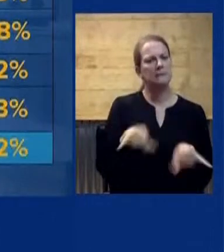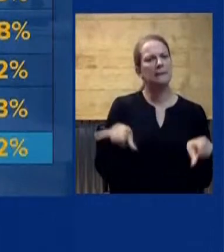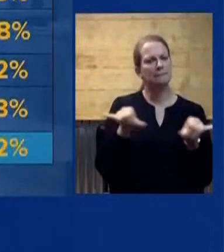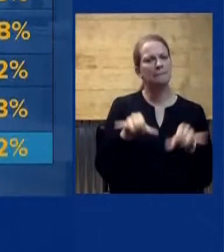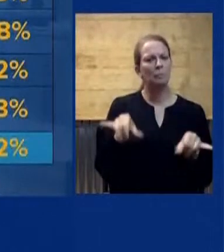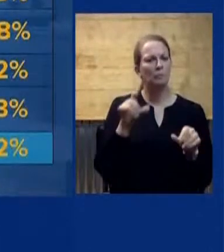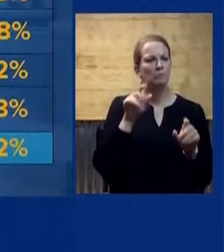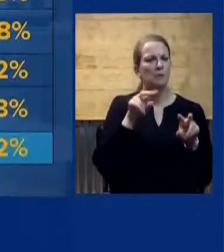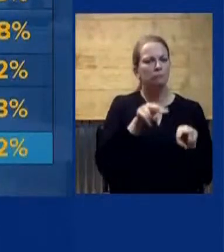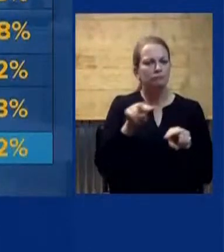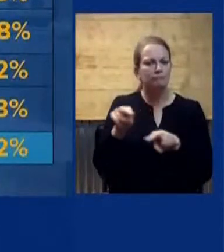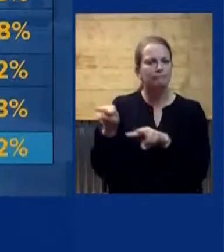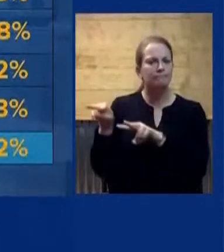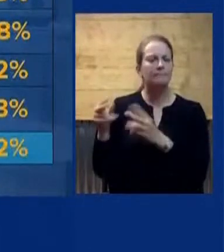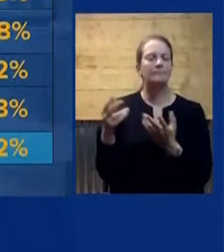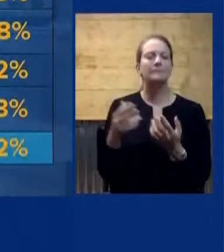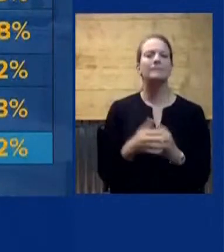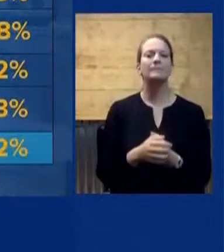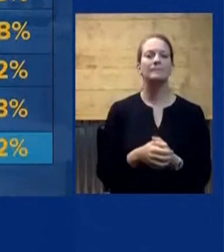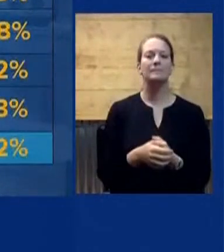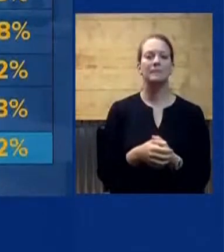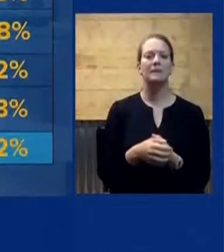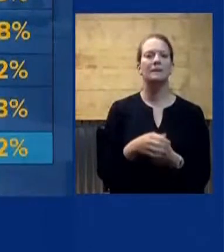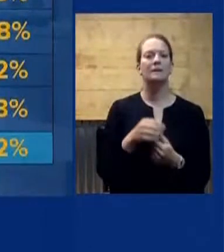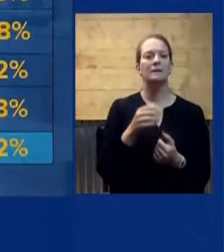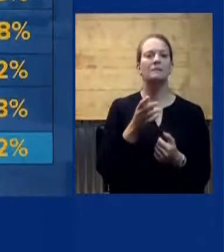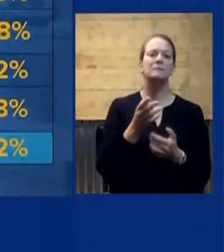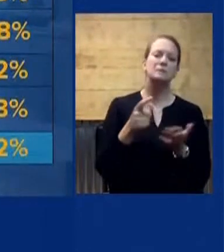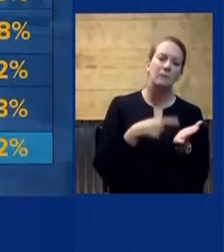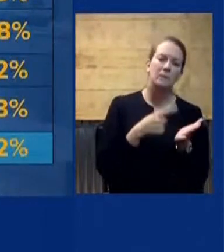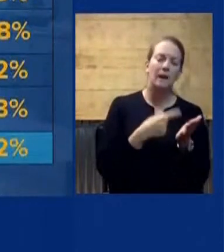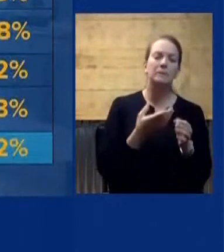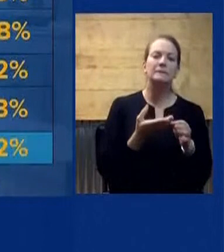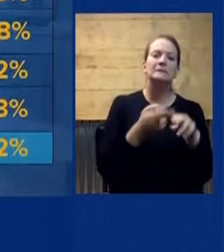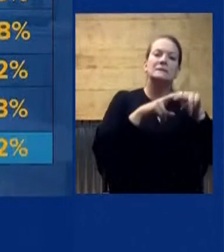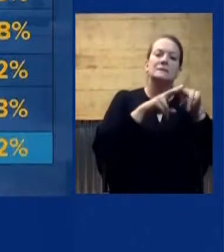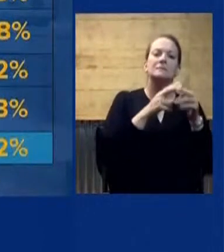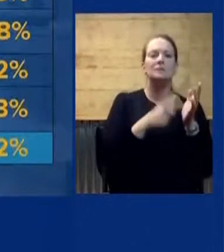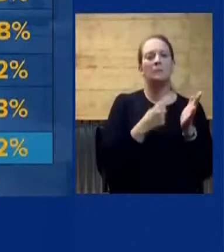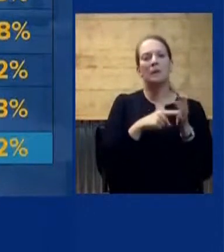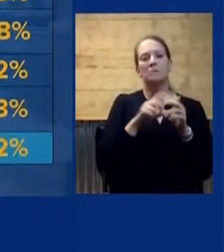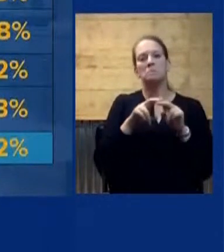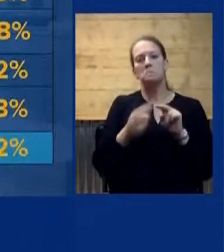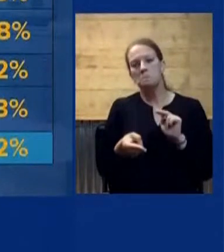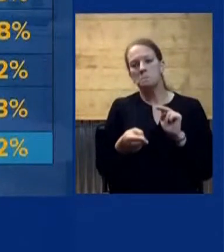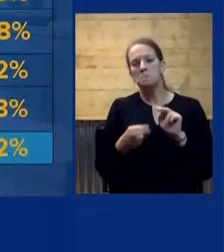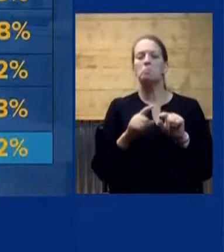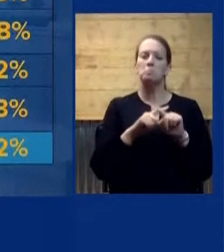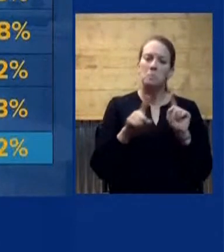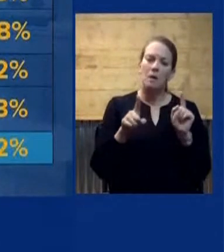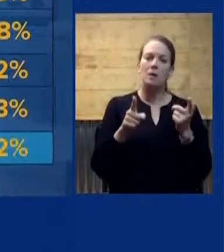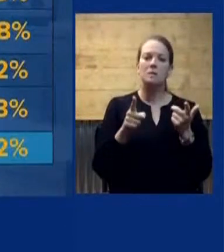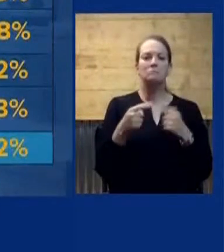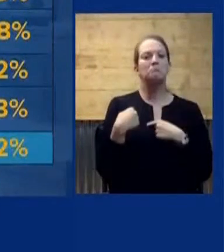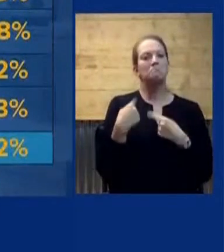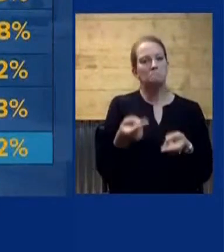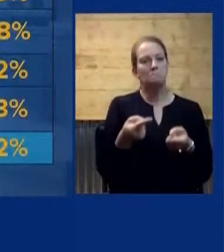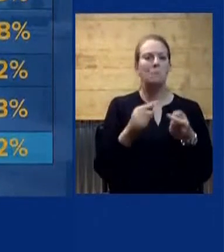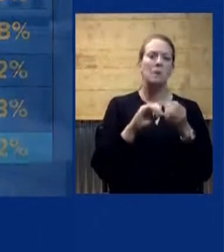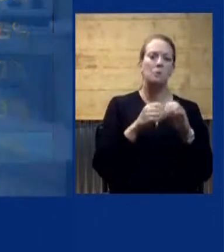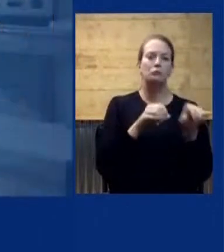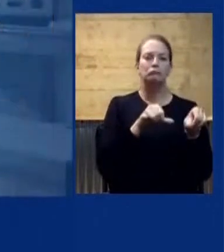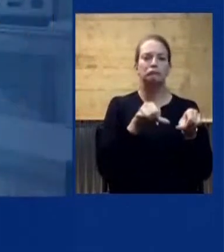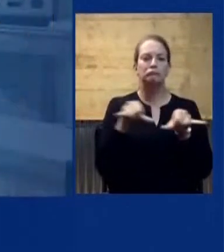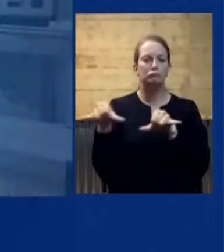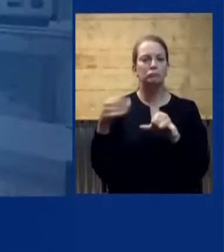watching. And you get a little uptick, a little downtick, but they're basically all in